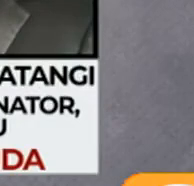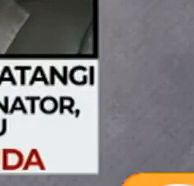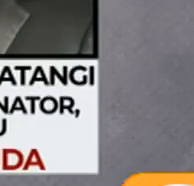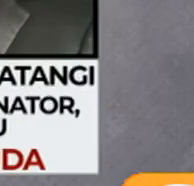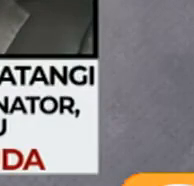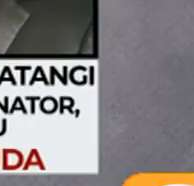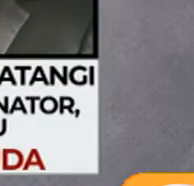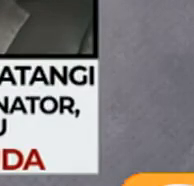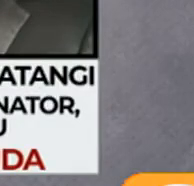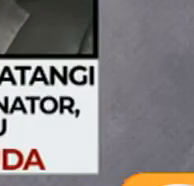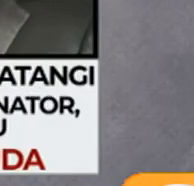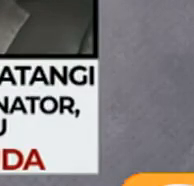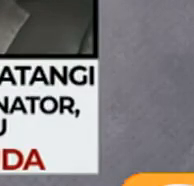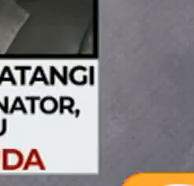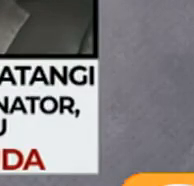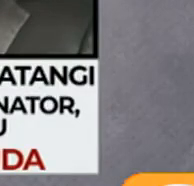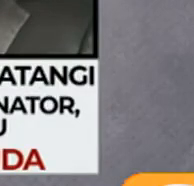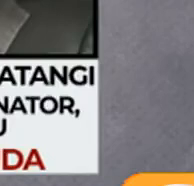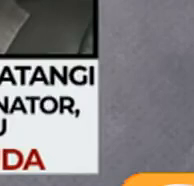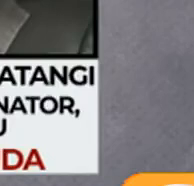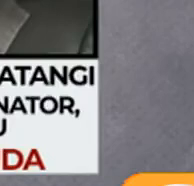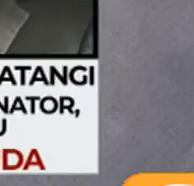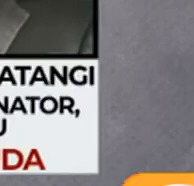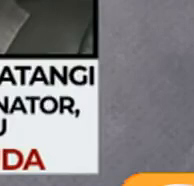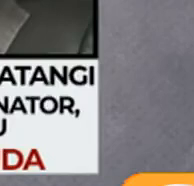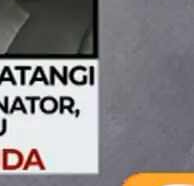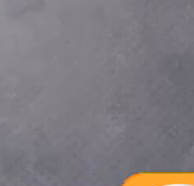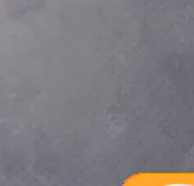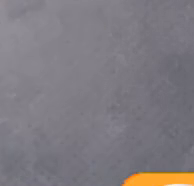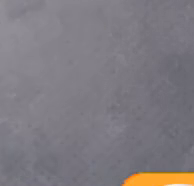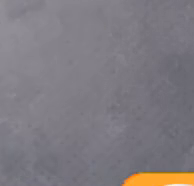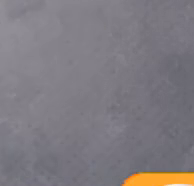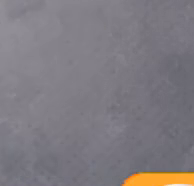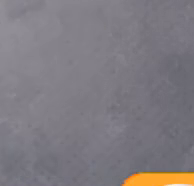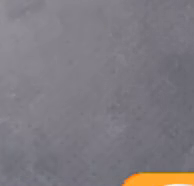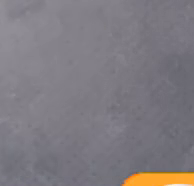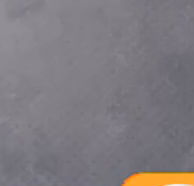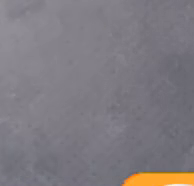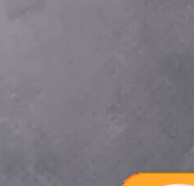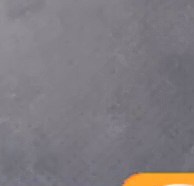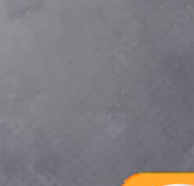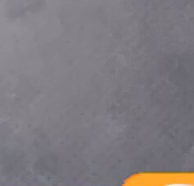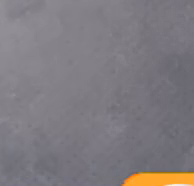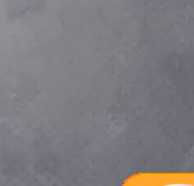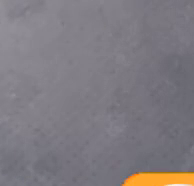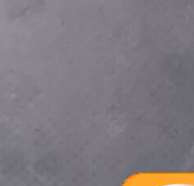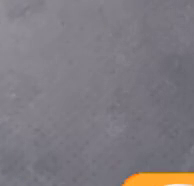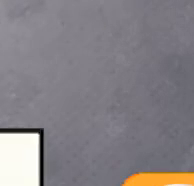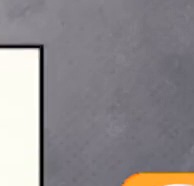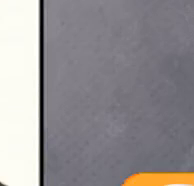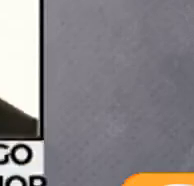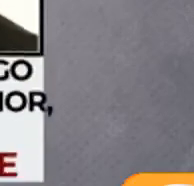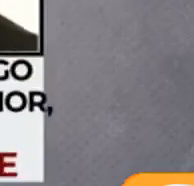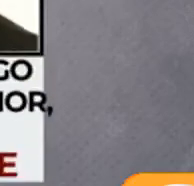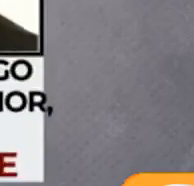ticket. Besides the UDA internal race, DP Ruto faces another headache in Chama cha Kazi party leader Moses Kuria and